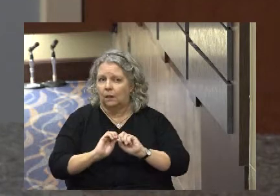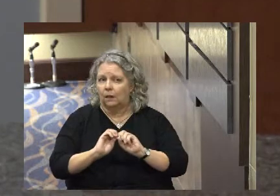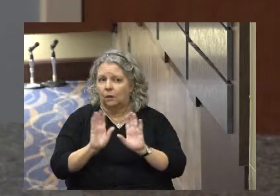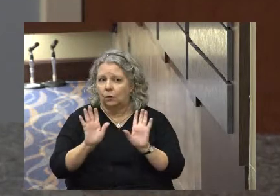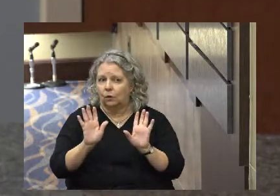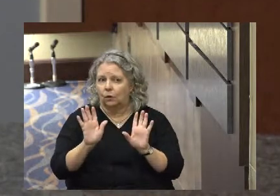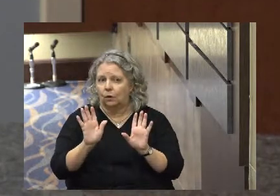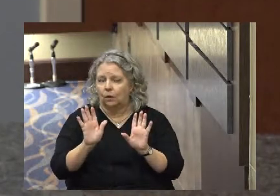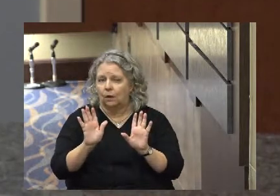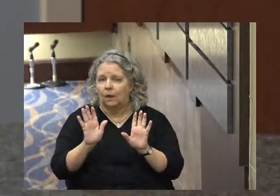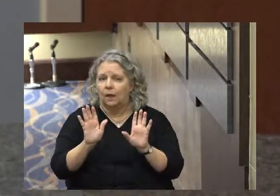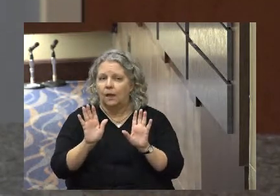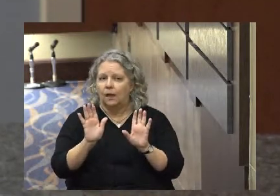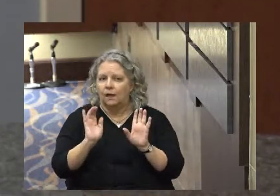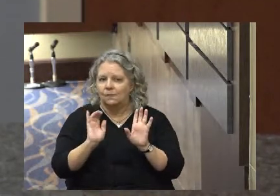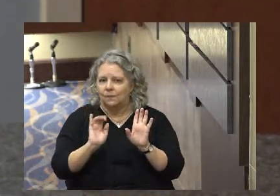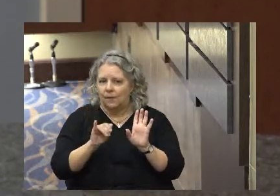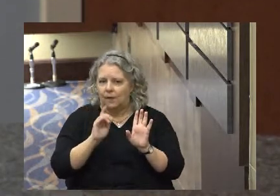an opportunity,